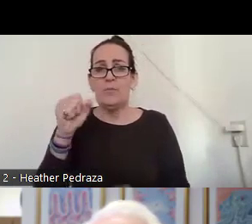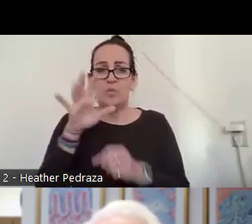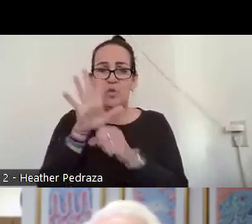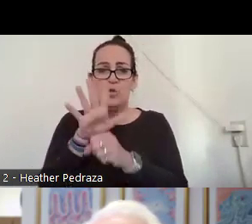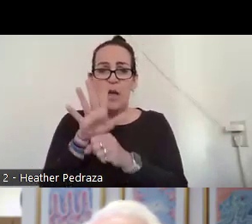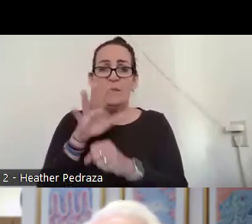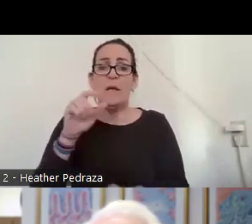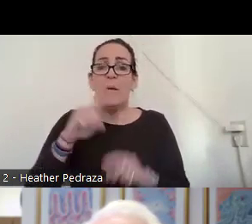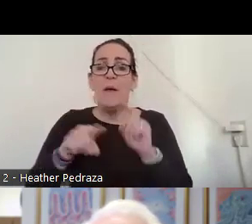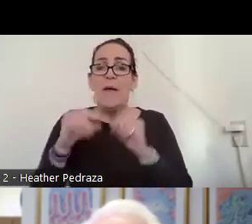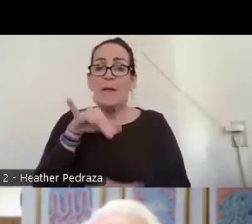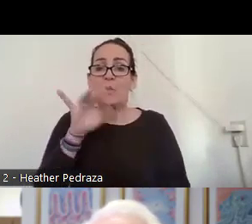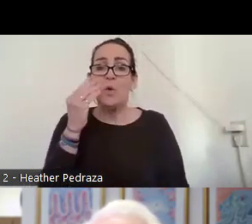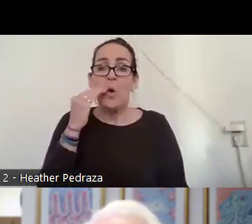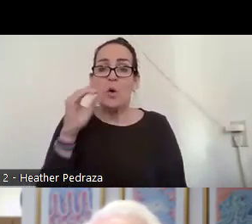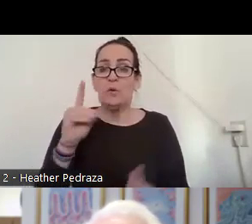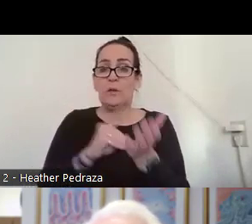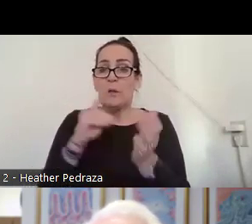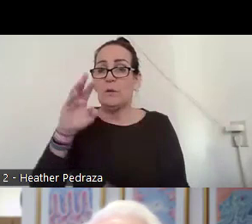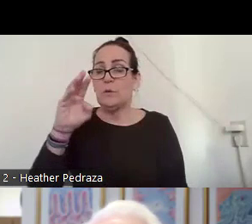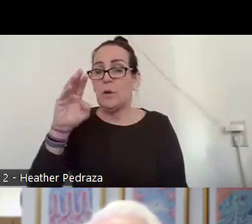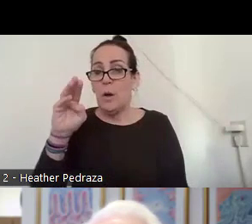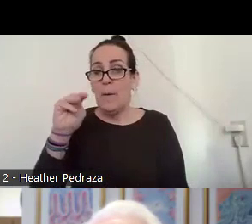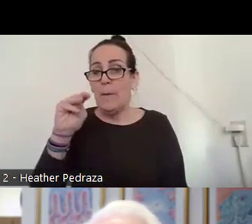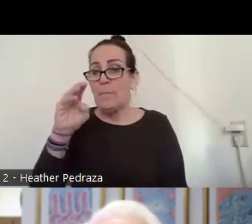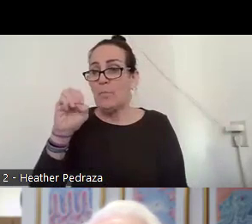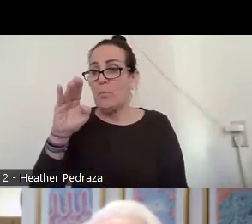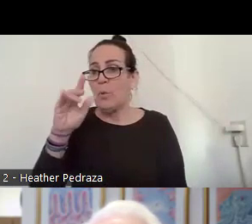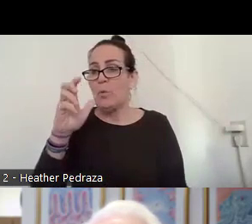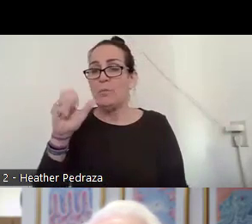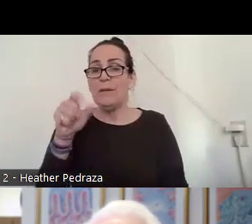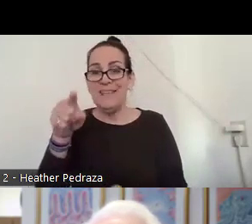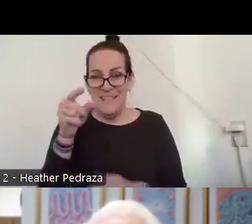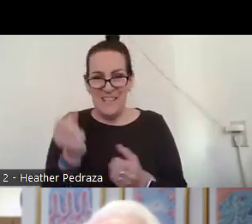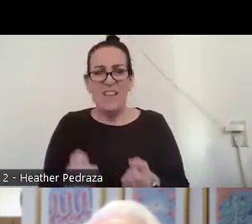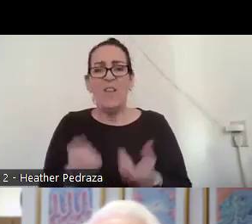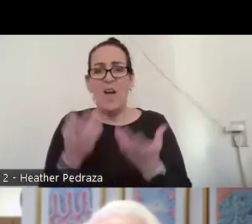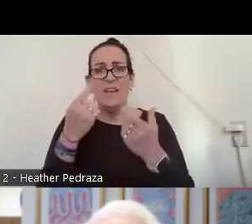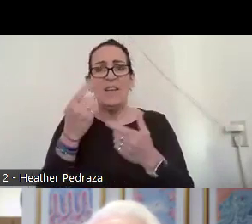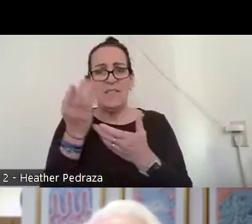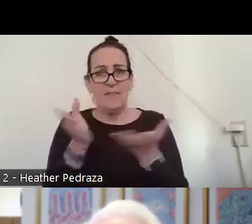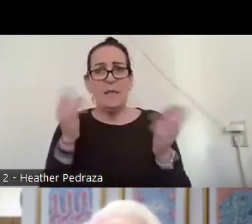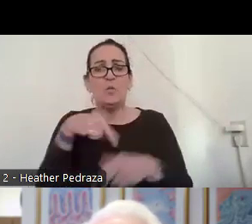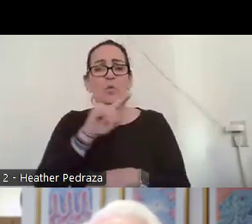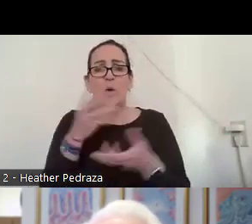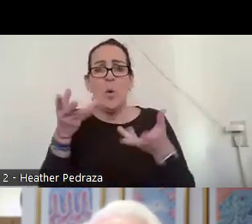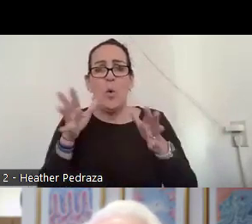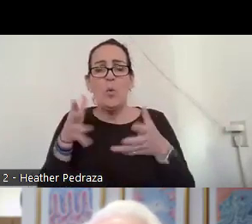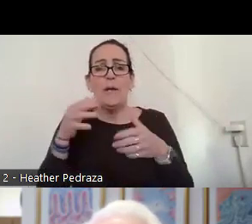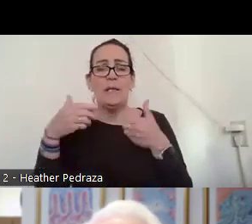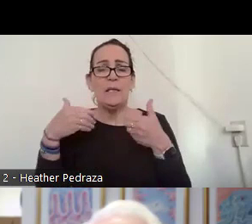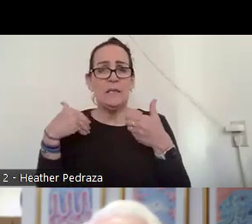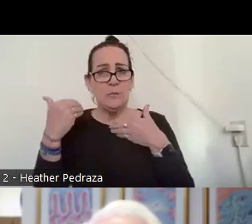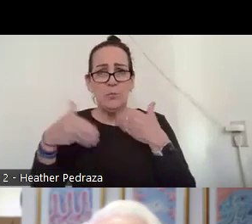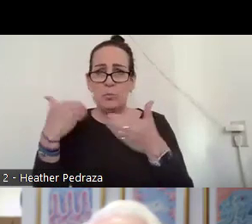about amyloid. Those are a lot of things that, on the bench side we're doing, but in terms of cost effectiveness,